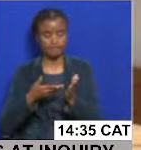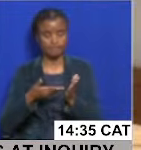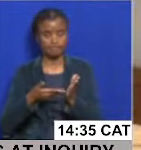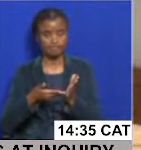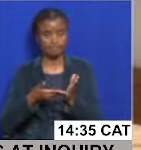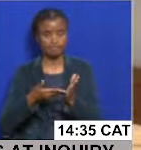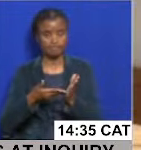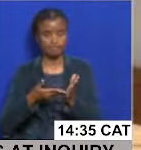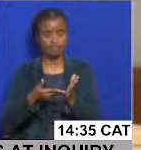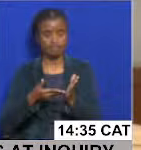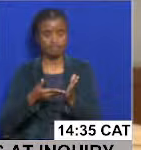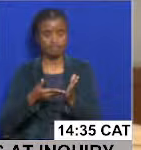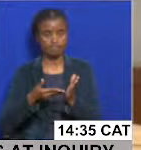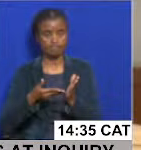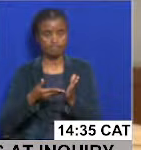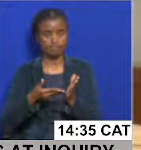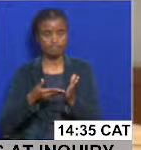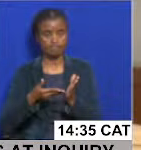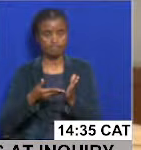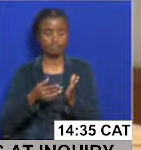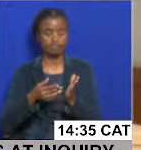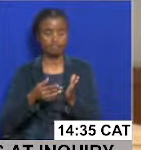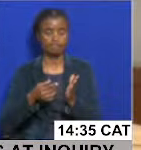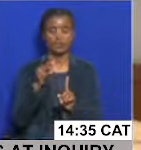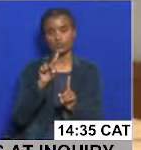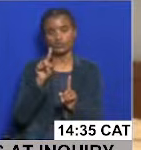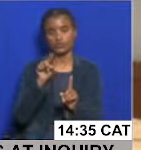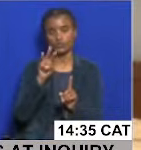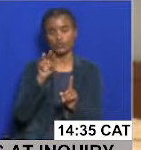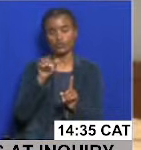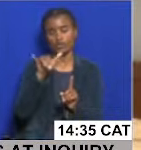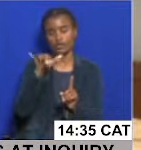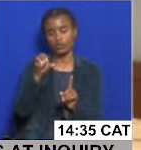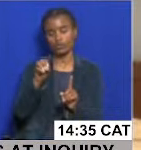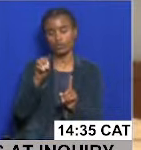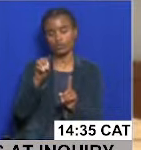Kuzwaya, that will be, is it Colonel?